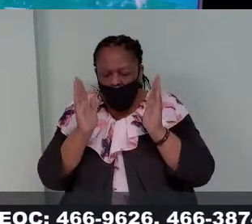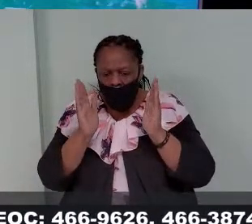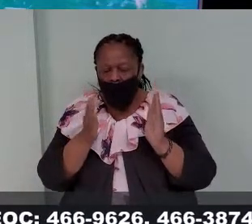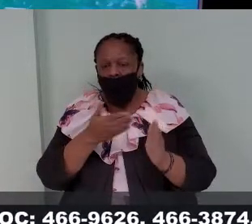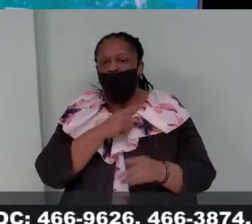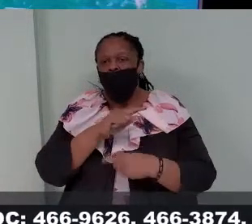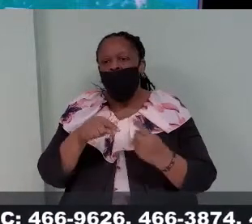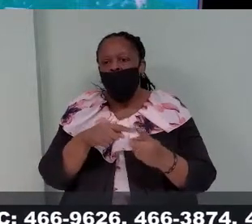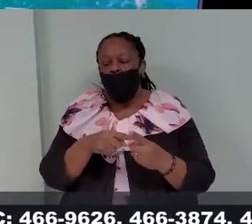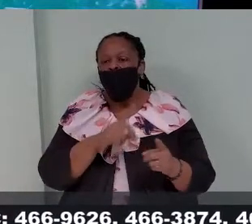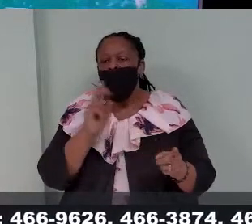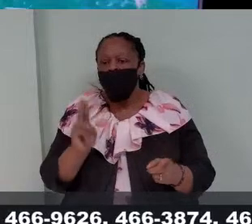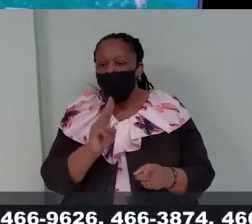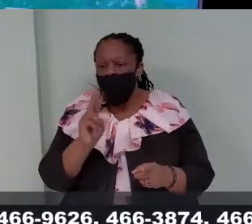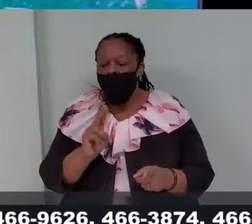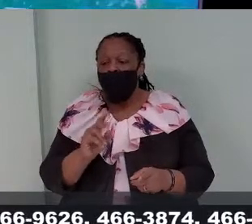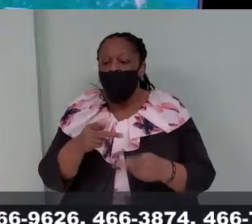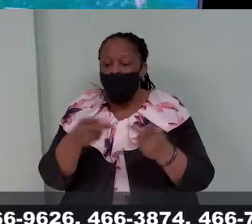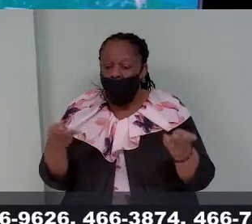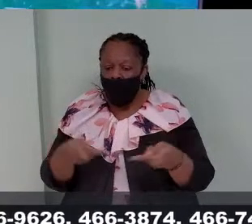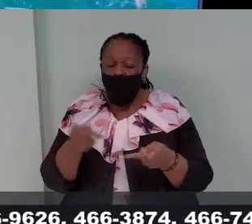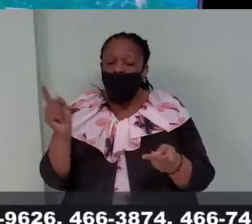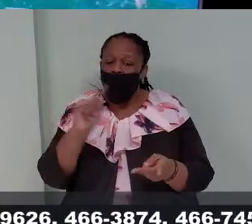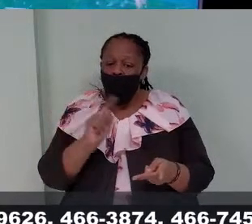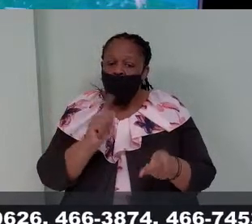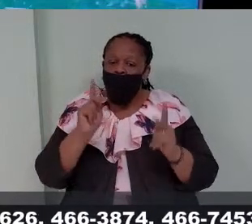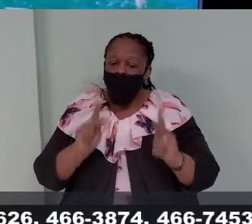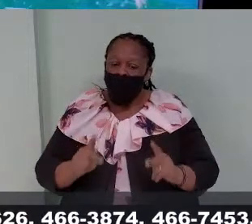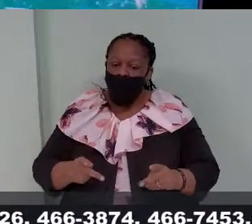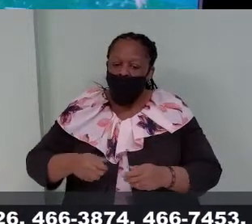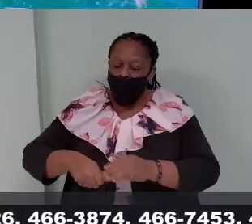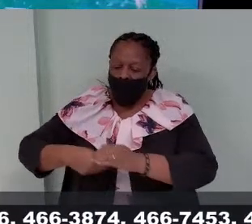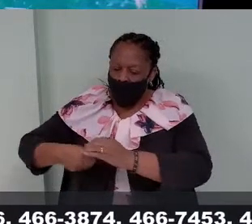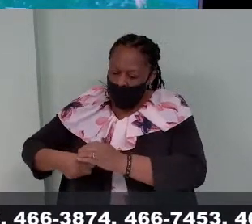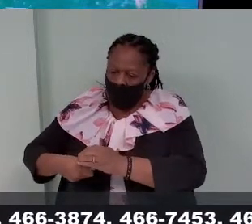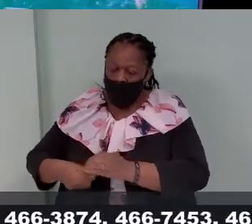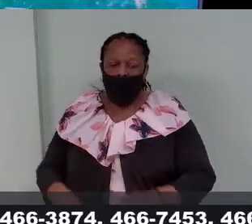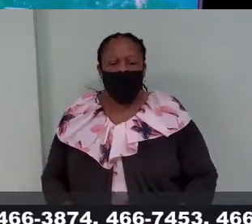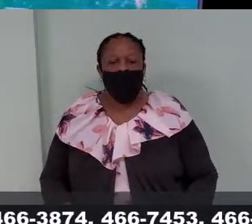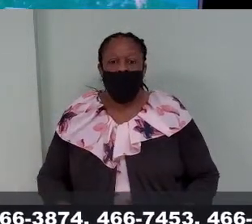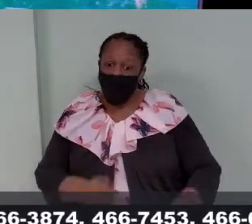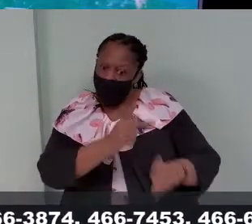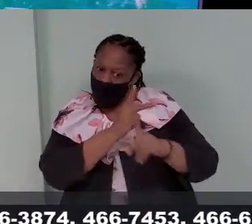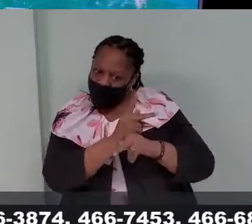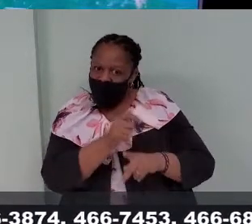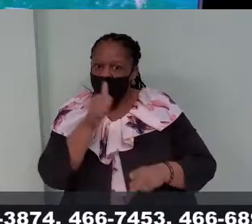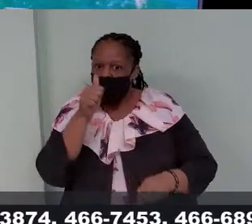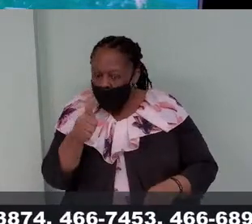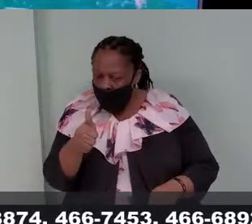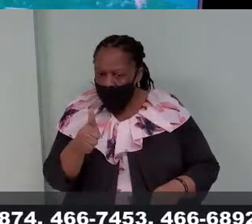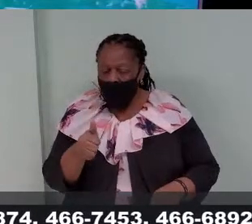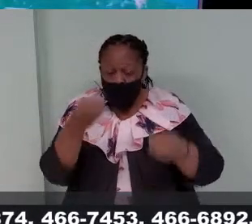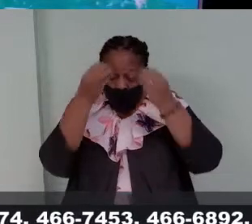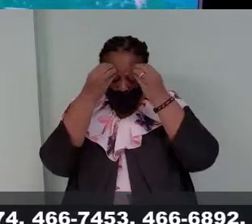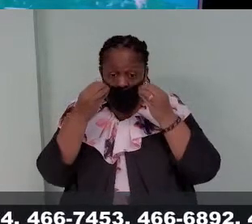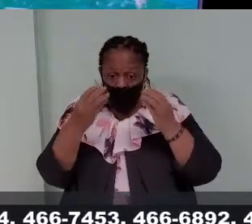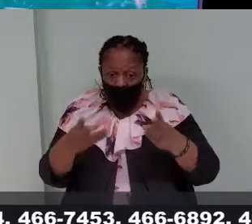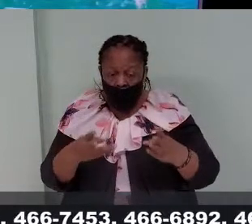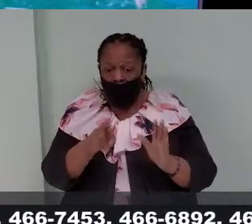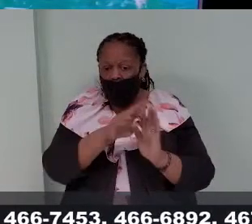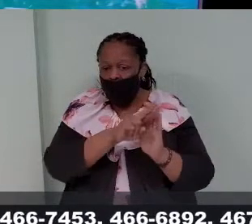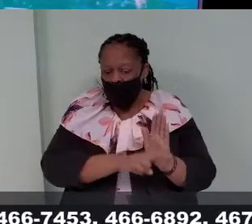the restrictions are in place to protect you, and so we ask that you protect yourself by not violating the restrictions and comply